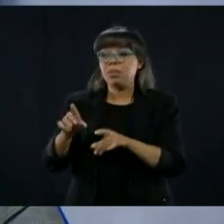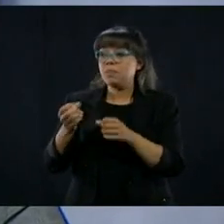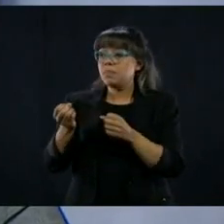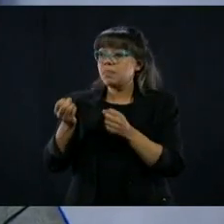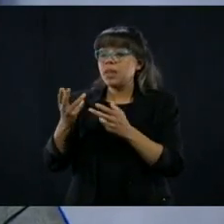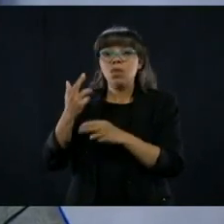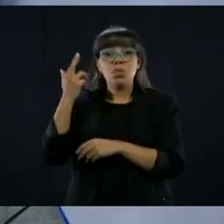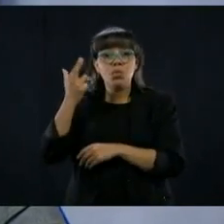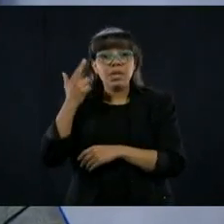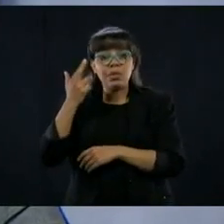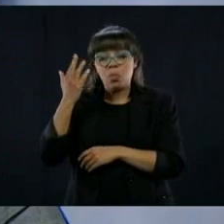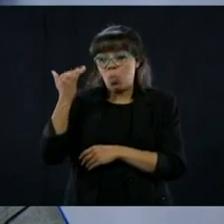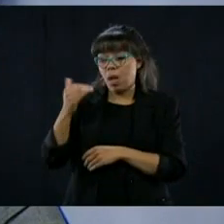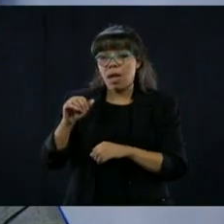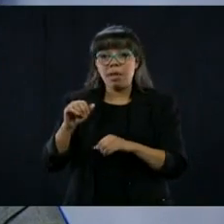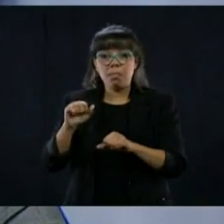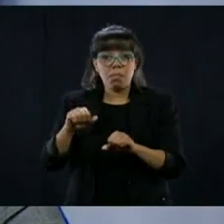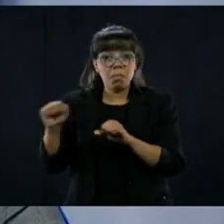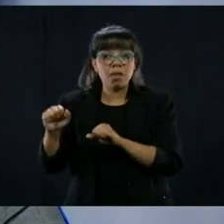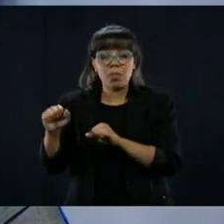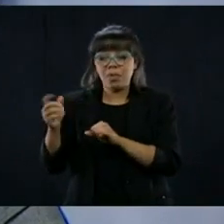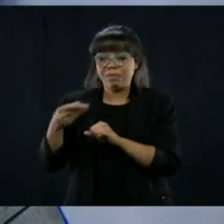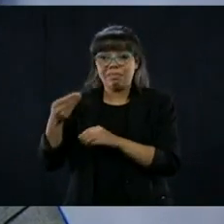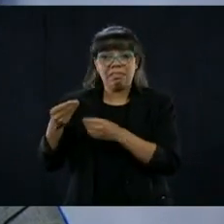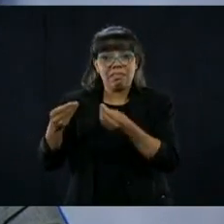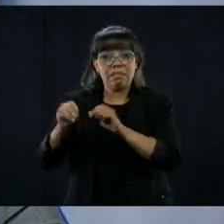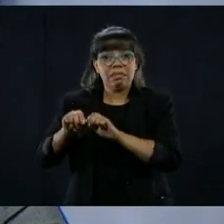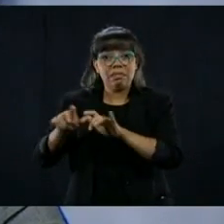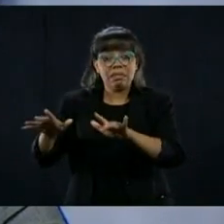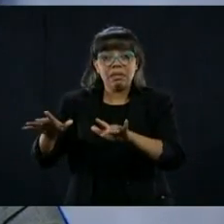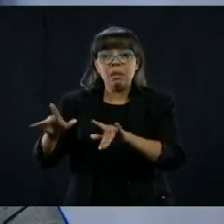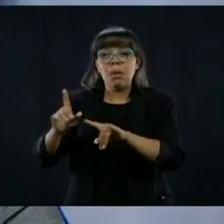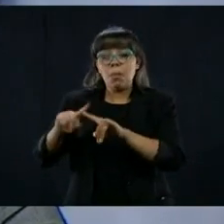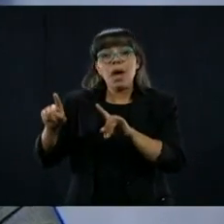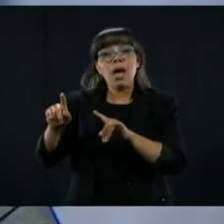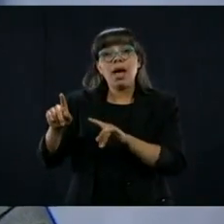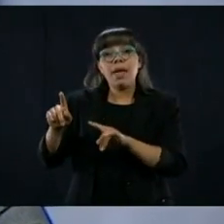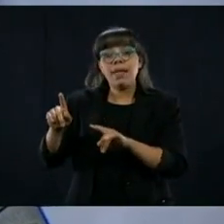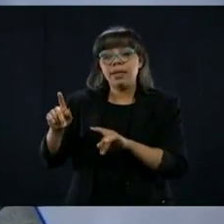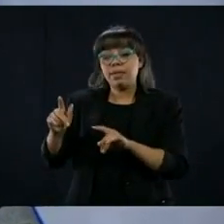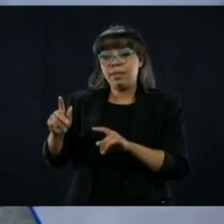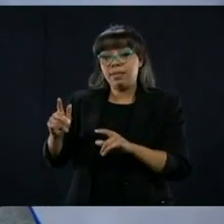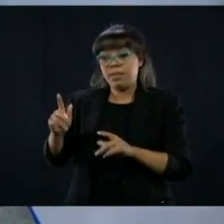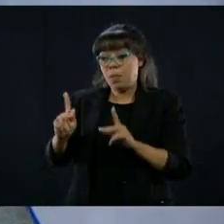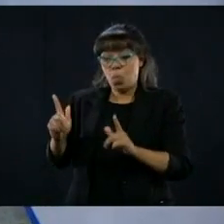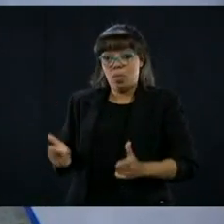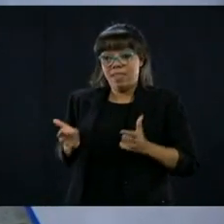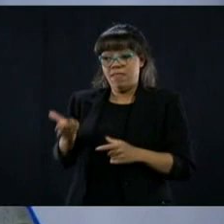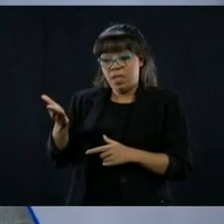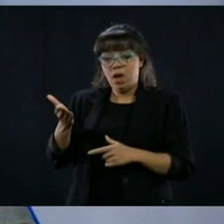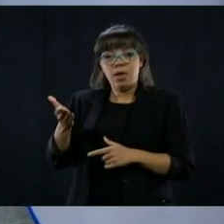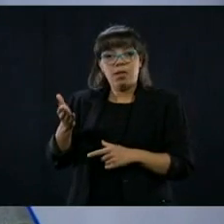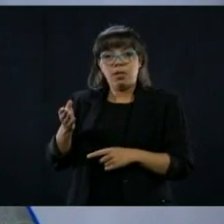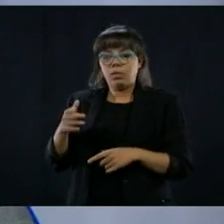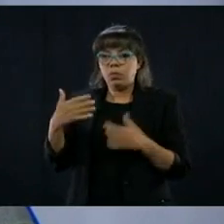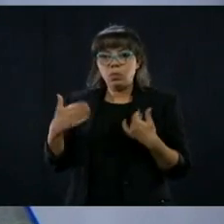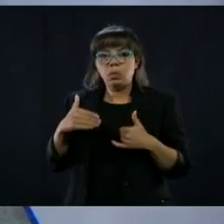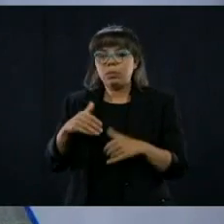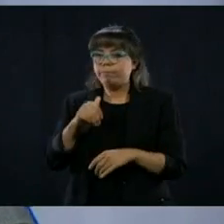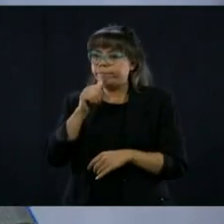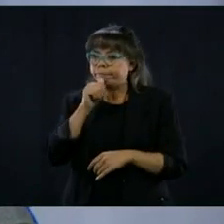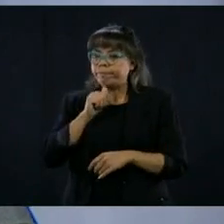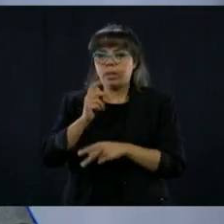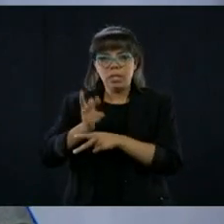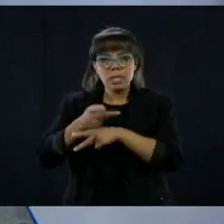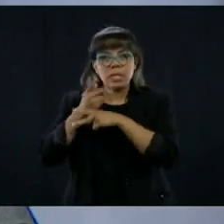But actually, people are being taken care. People, outbreaks or families who have cases